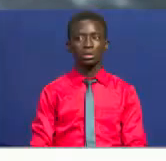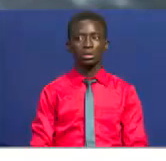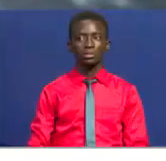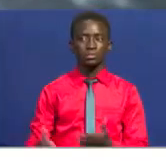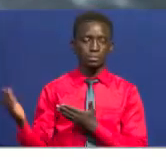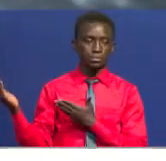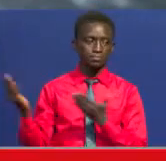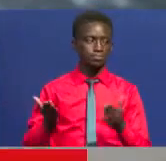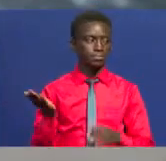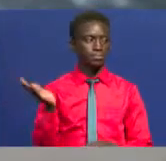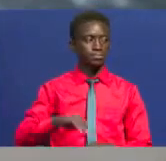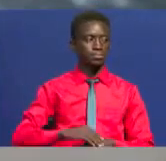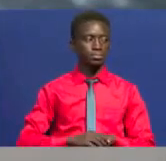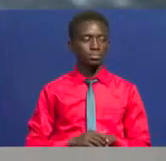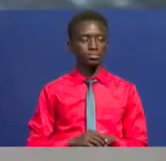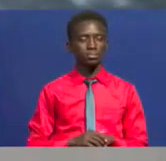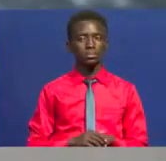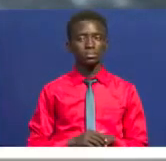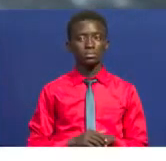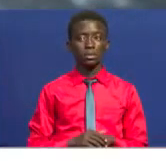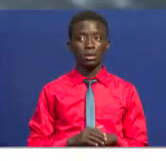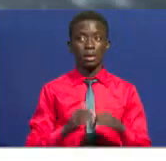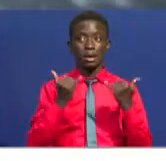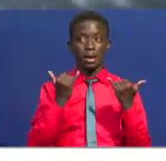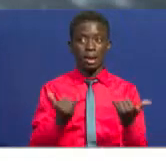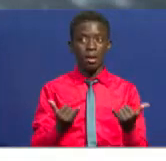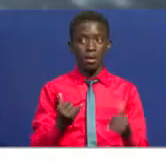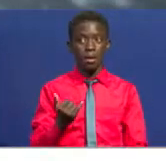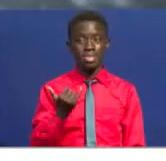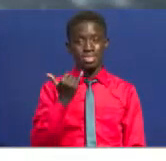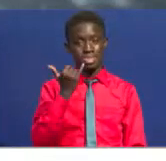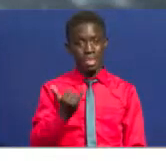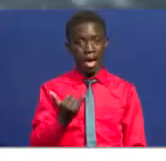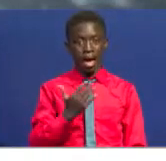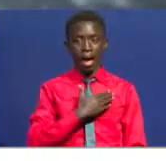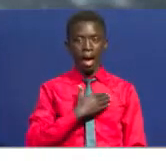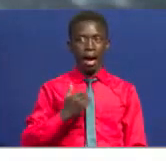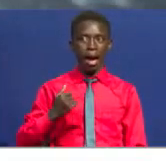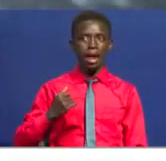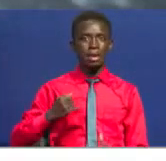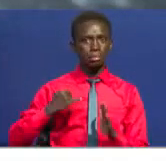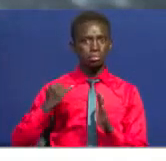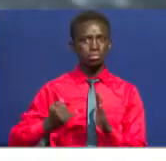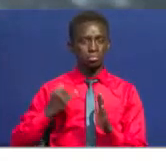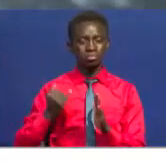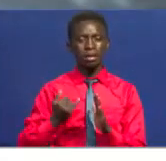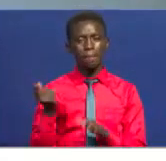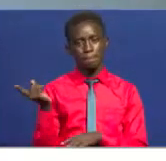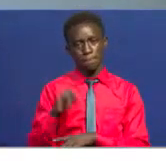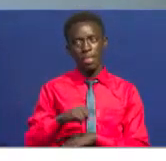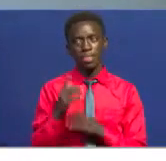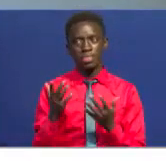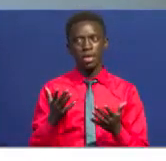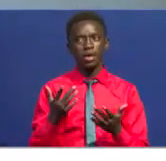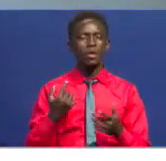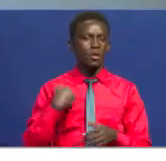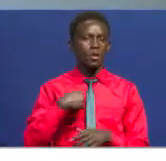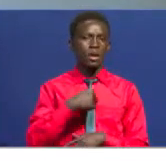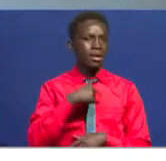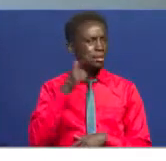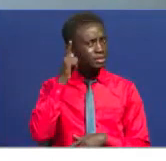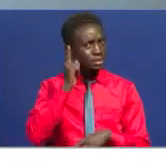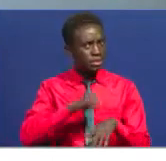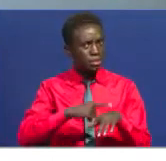Welcome back. Now, the Young and Industrious is back due to public demand. We do listen to you when you send us